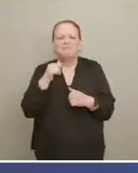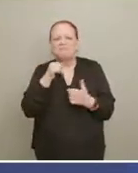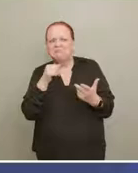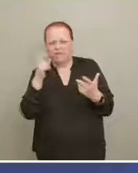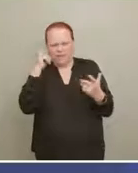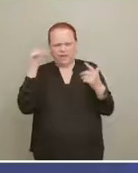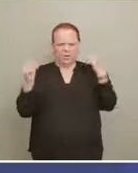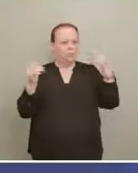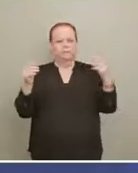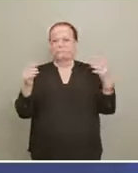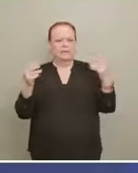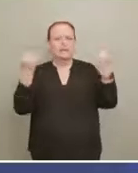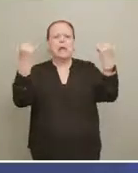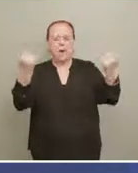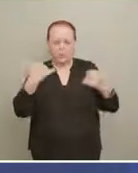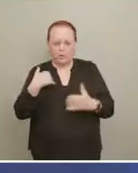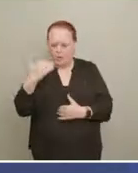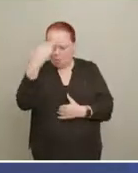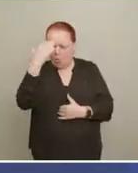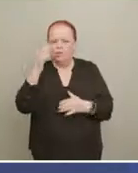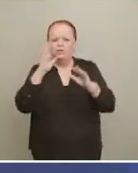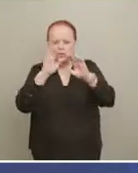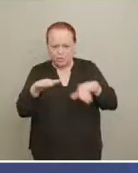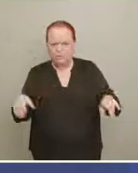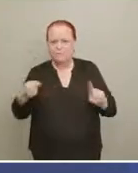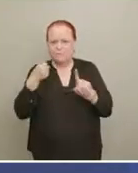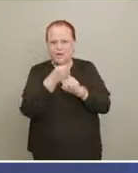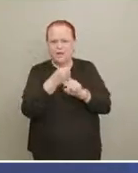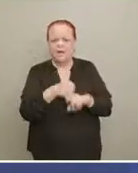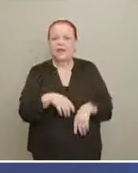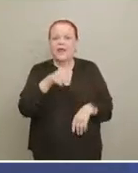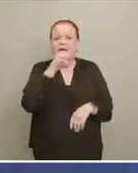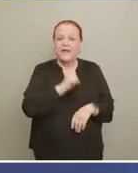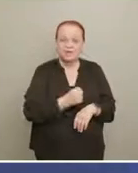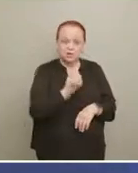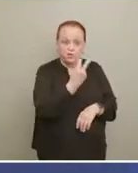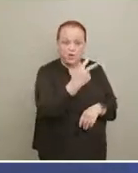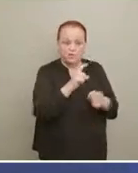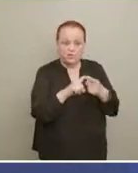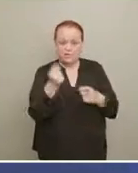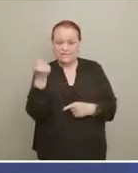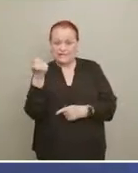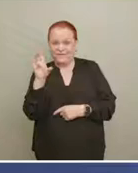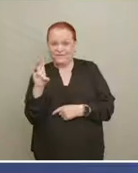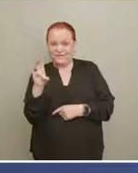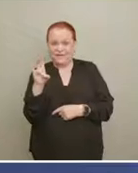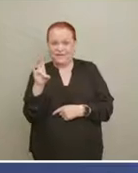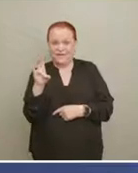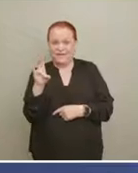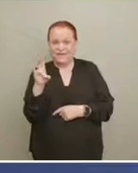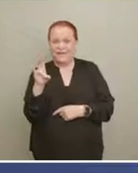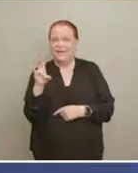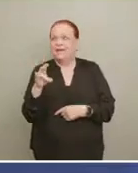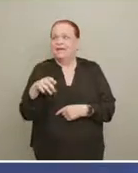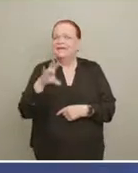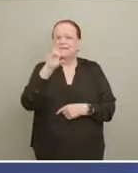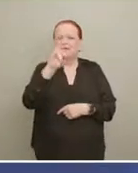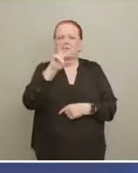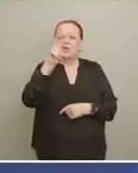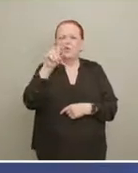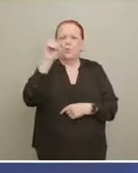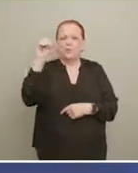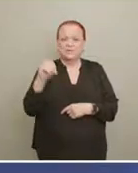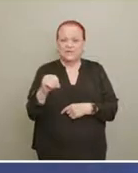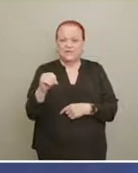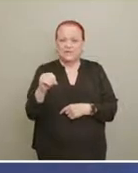childhood disease. For our age group from 12 to 17, happy to report that